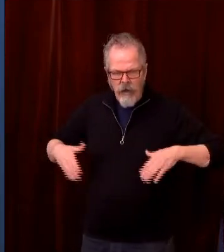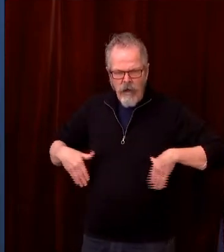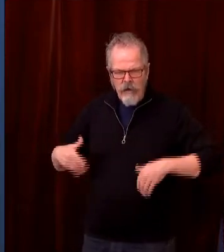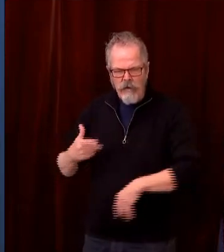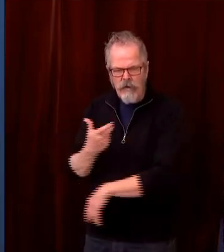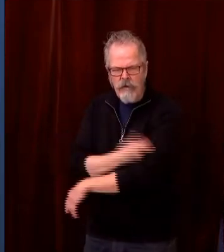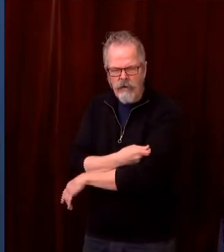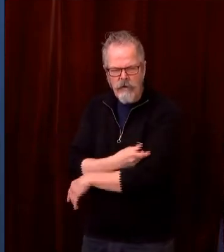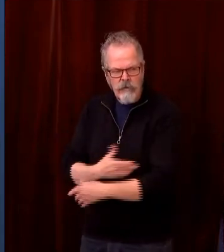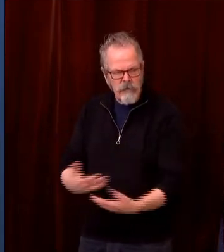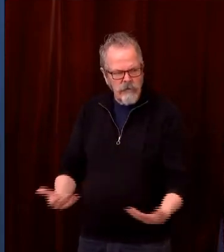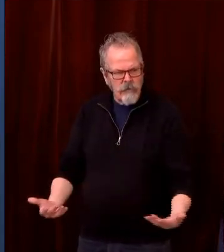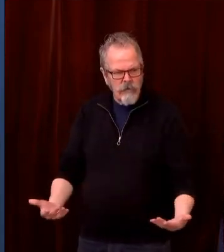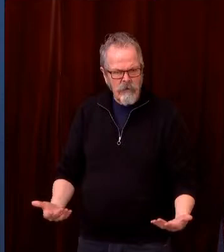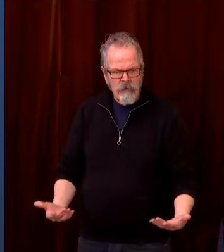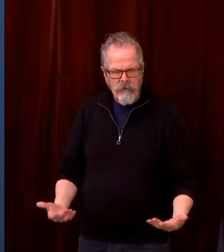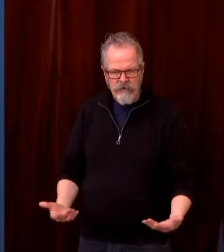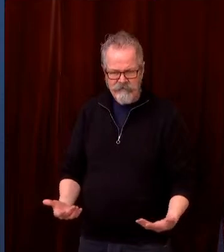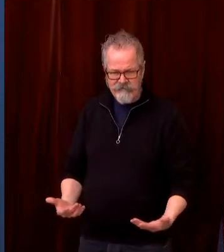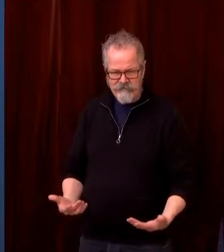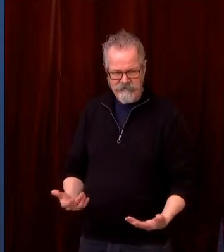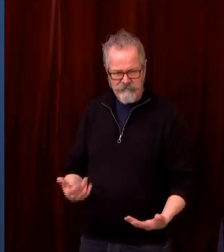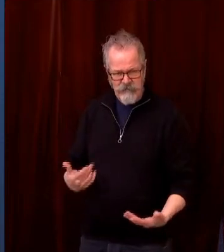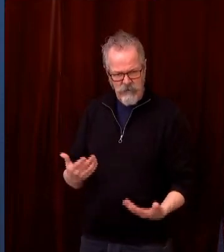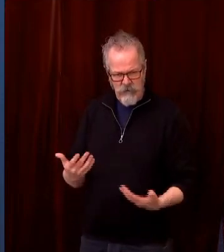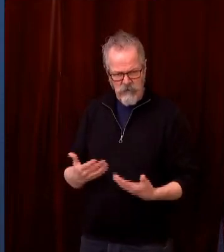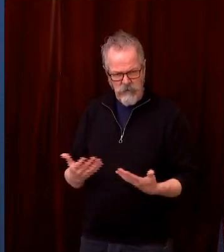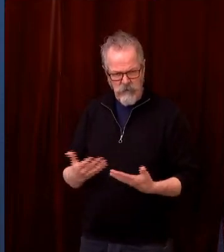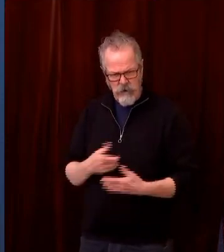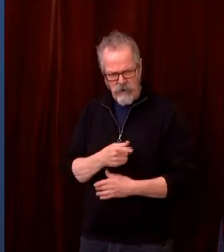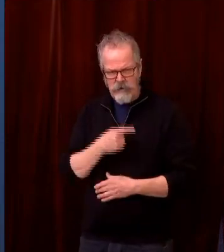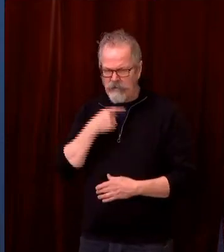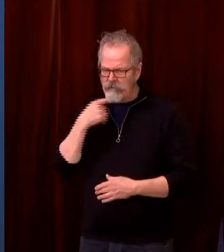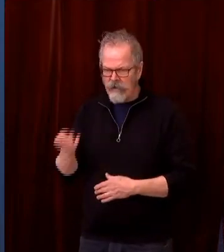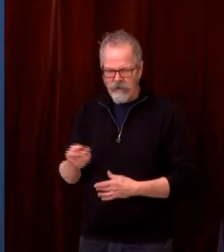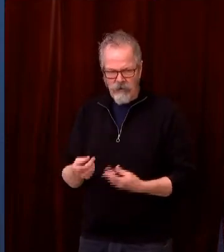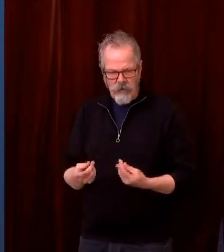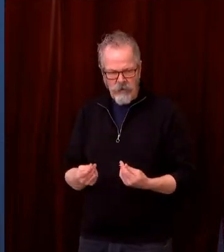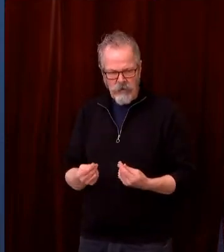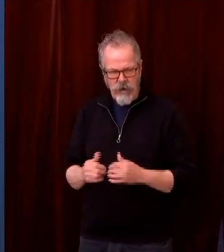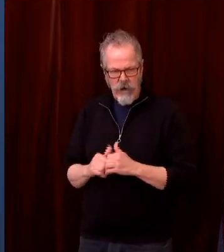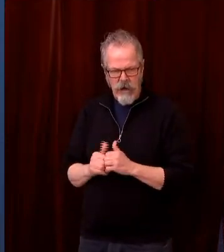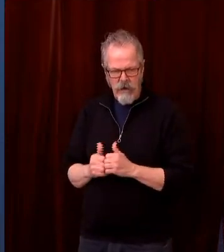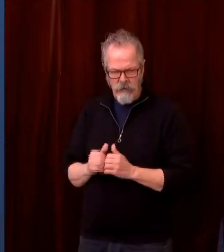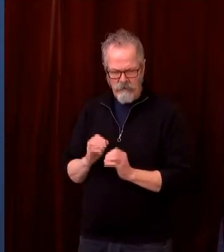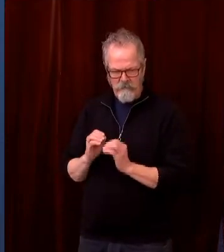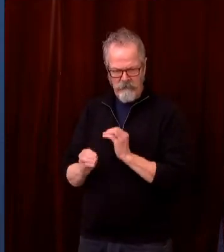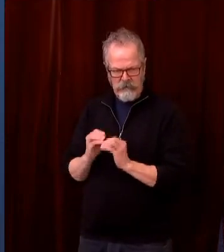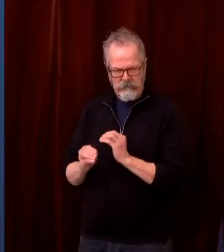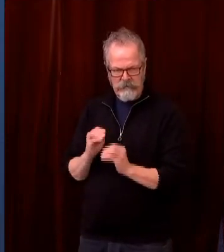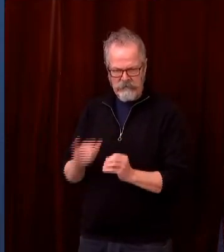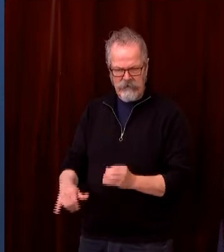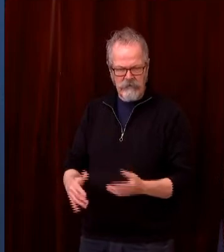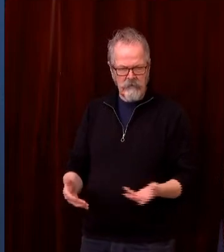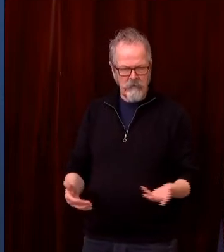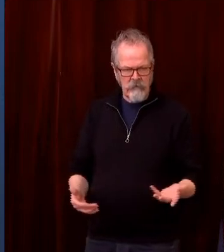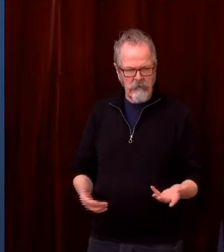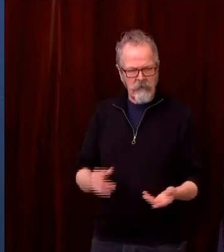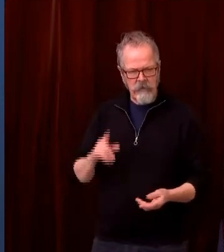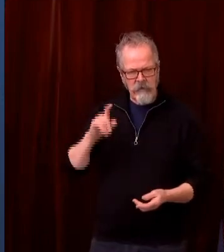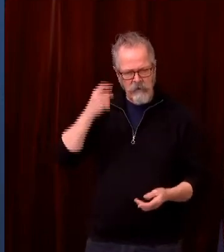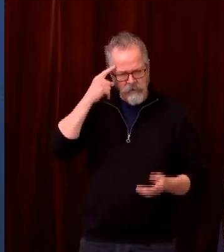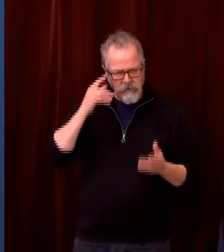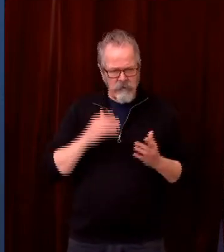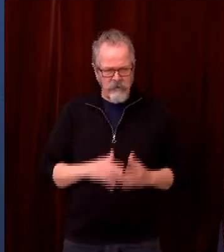Well, I'm trying to think about what I haven't talked about for the last 40 minutes. I'll try to summarize